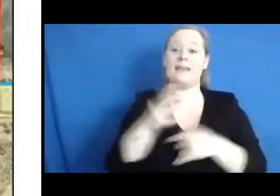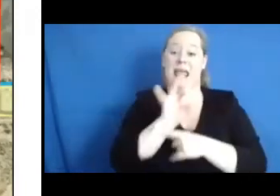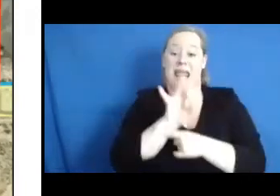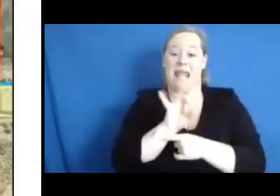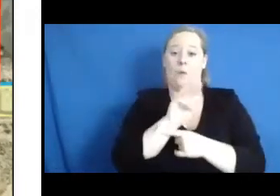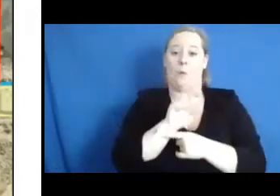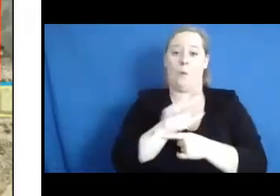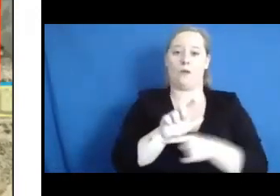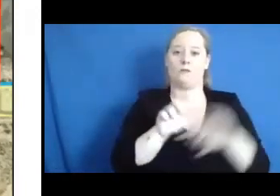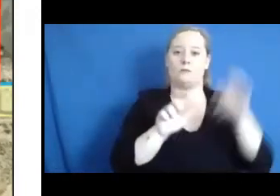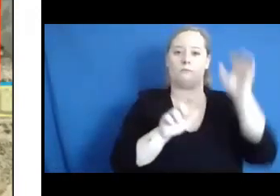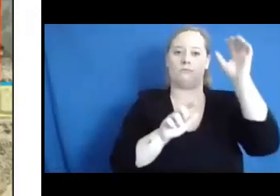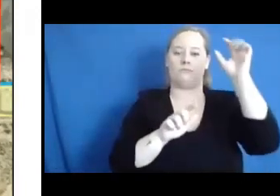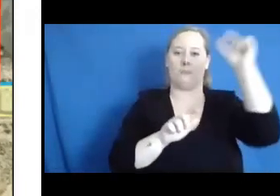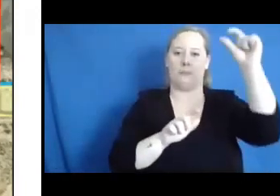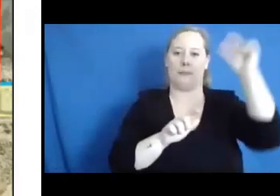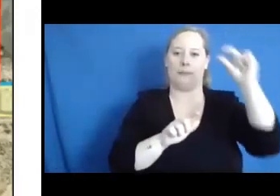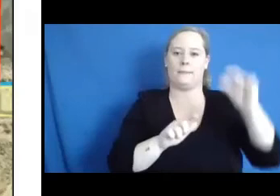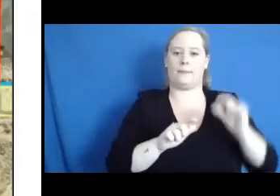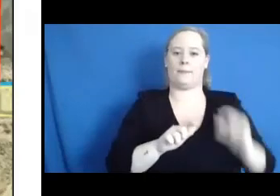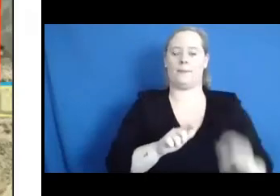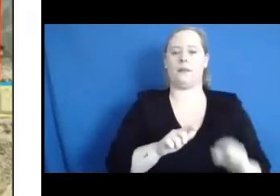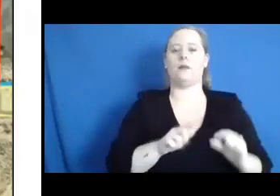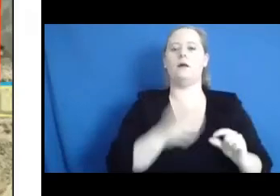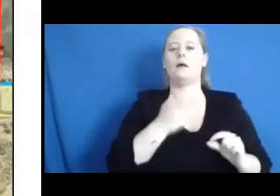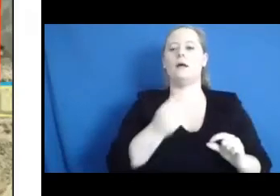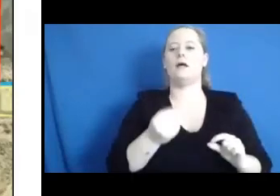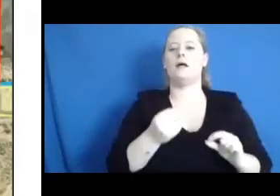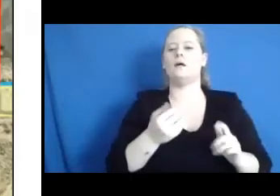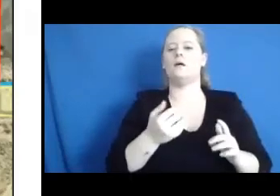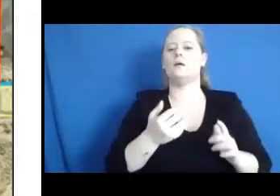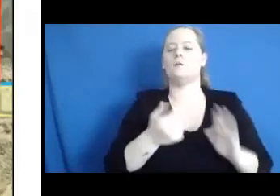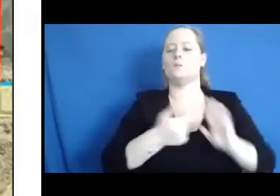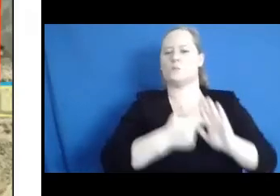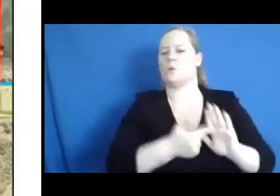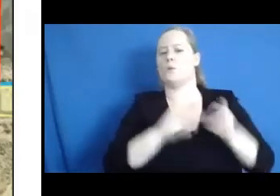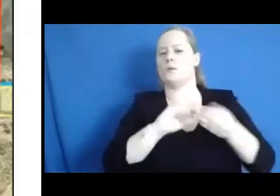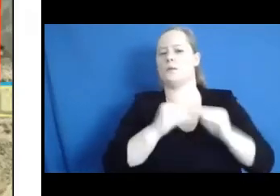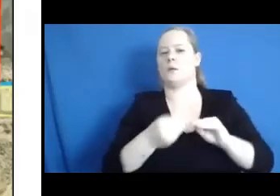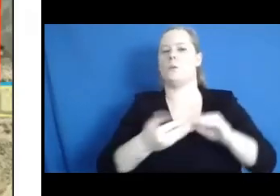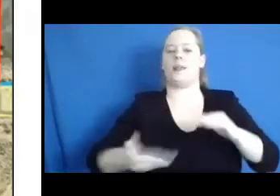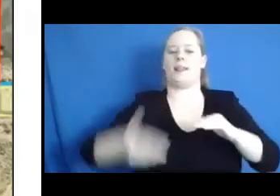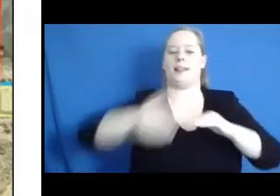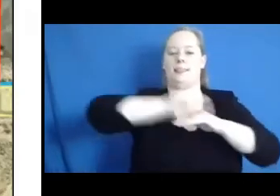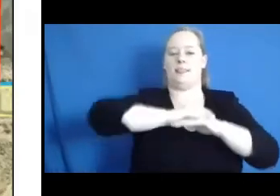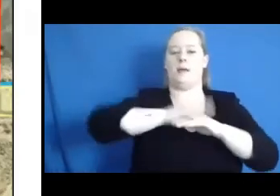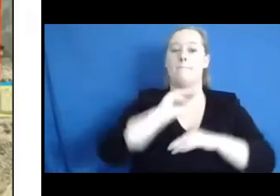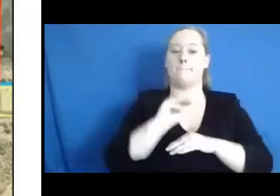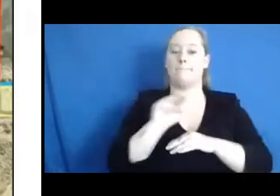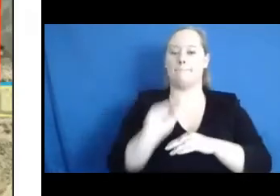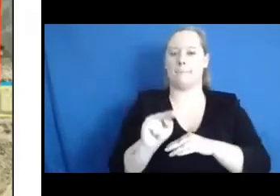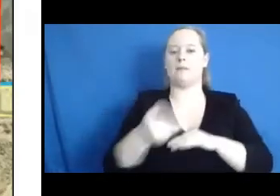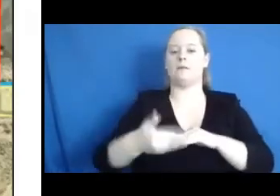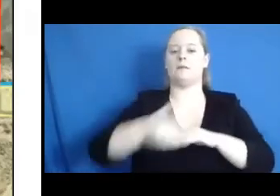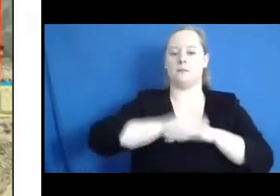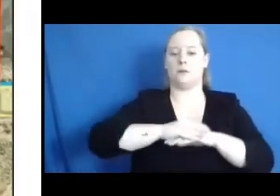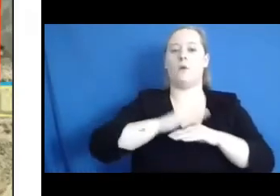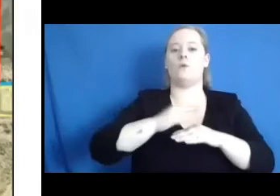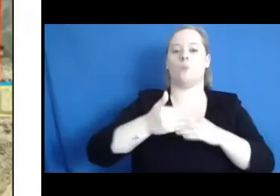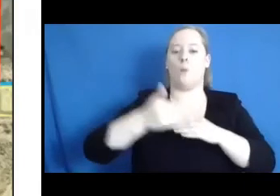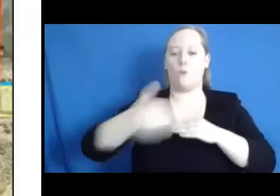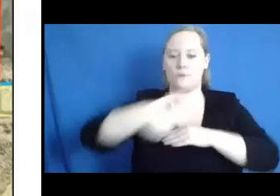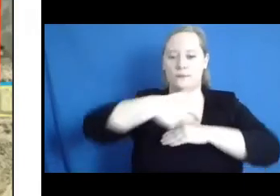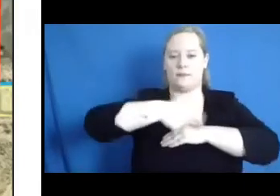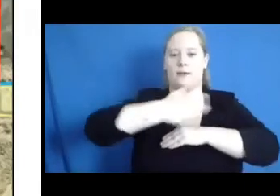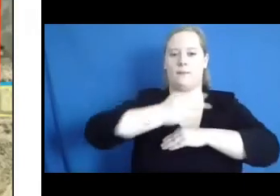are shown there. And the way we'll actually look at this data, we'll layer on the manganese data, manganese over time at the site, starting